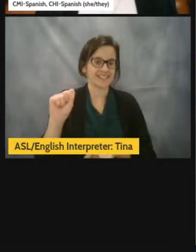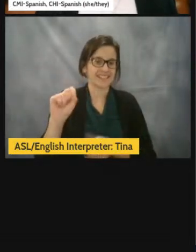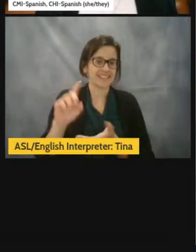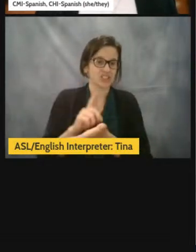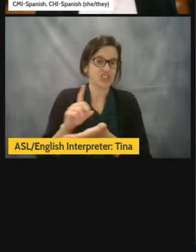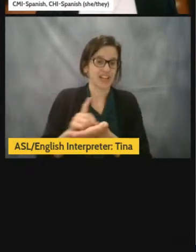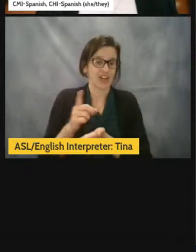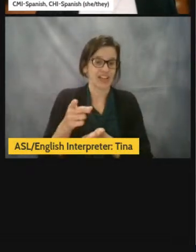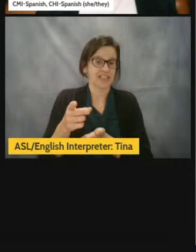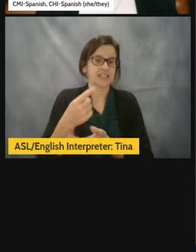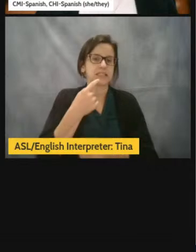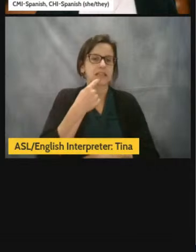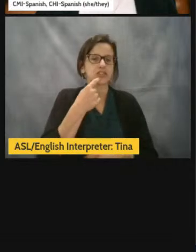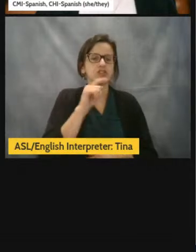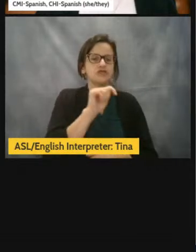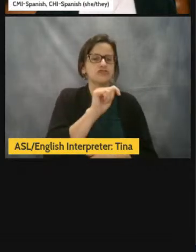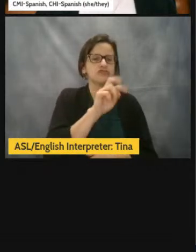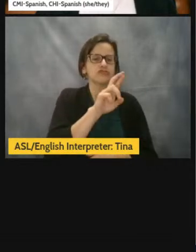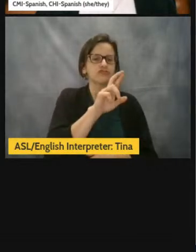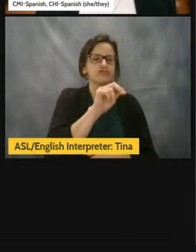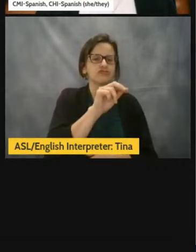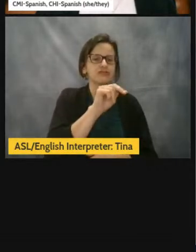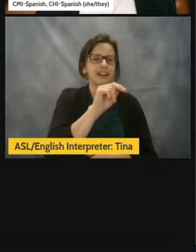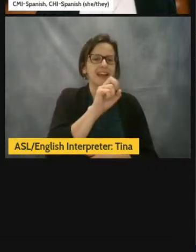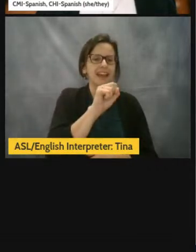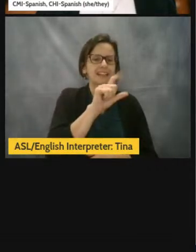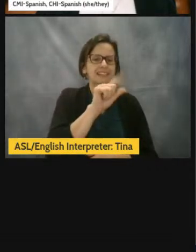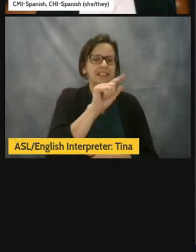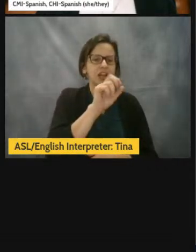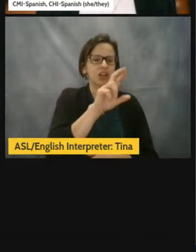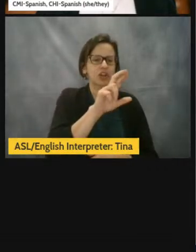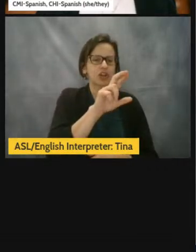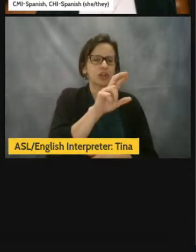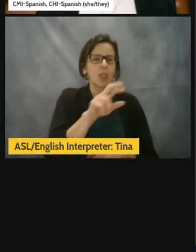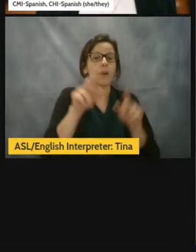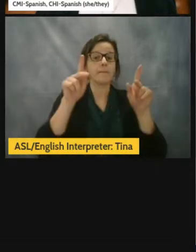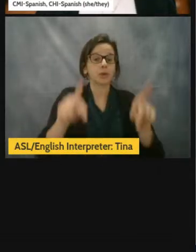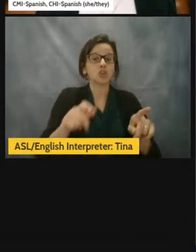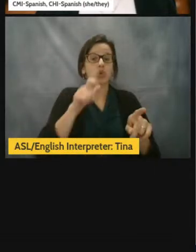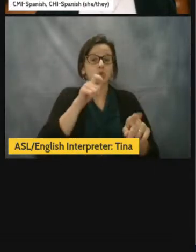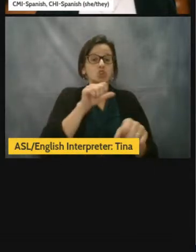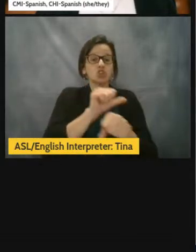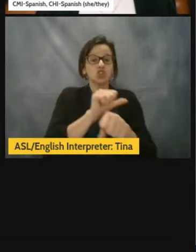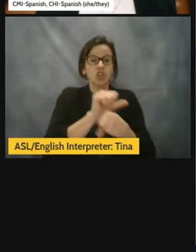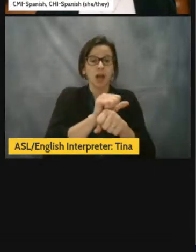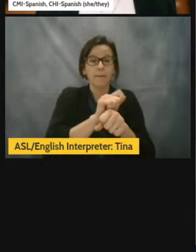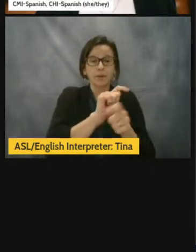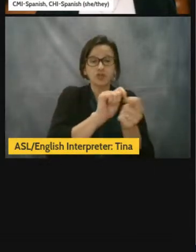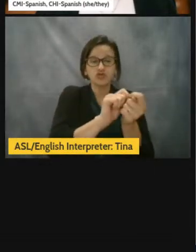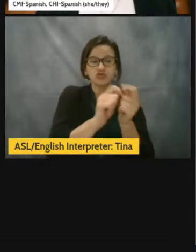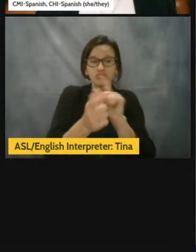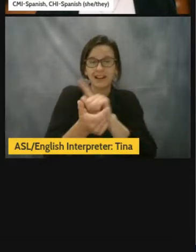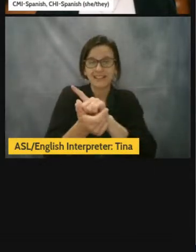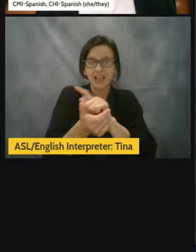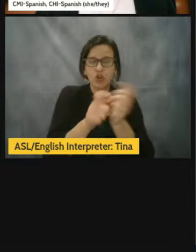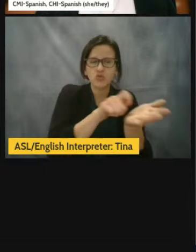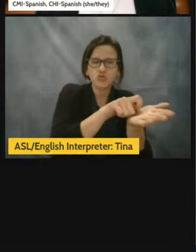says, a translator is a person whose job is translating, writing, or